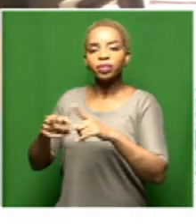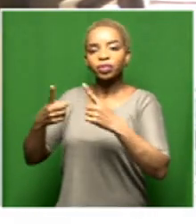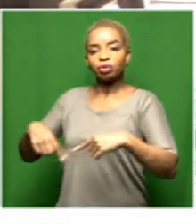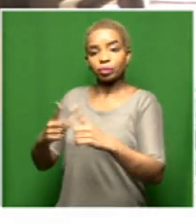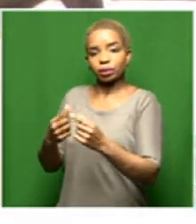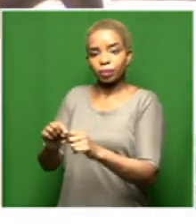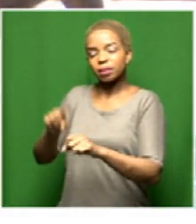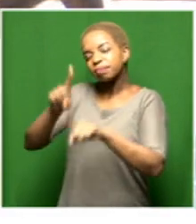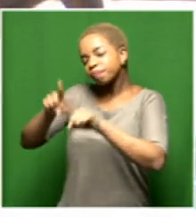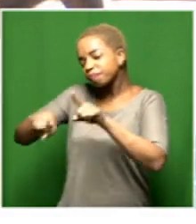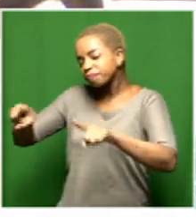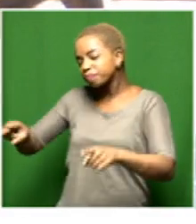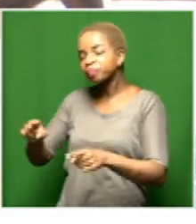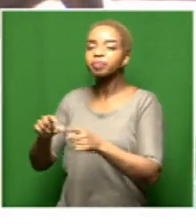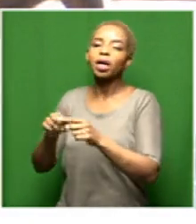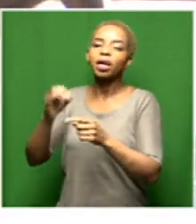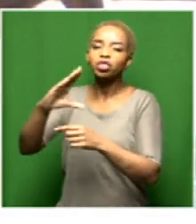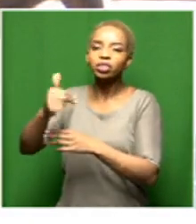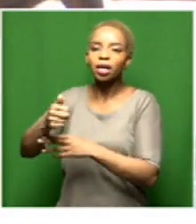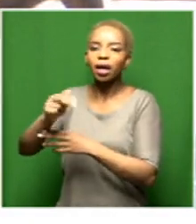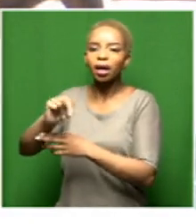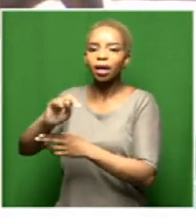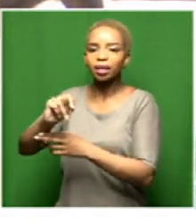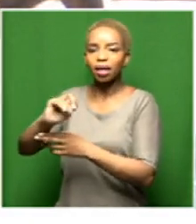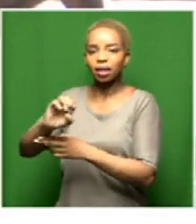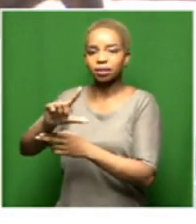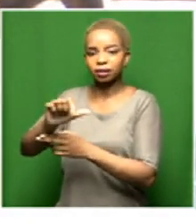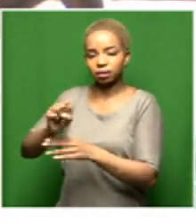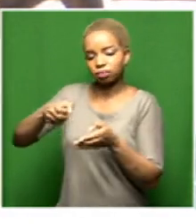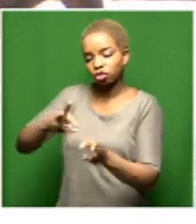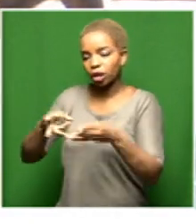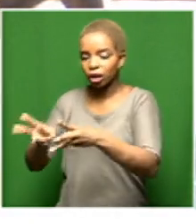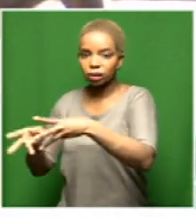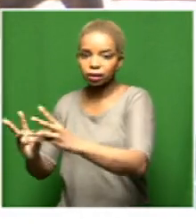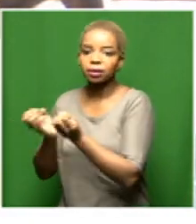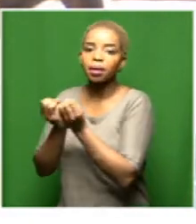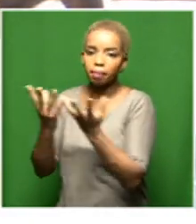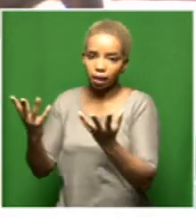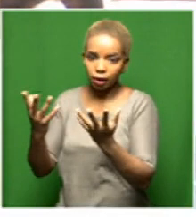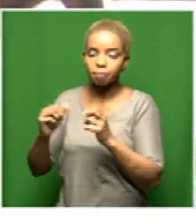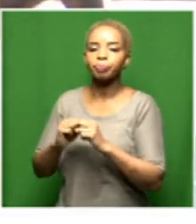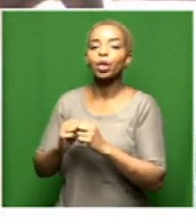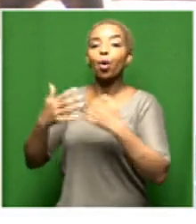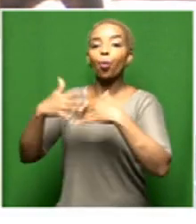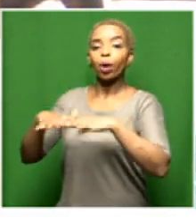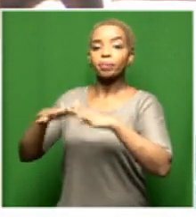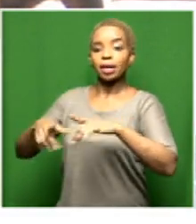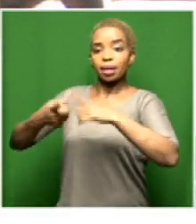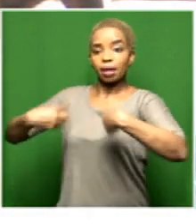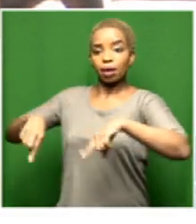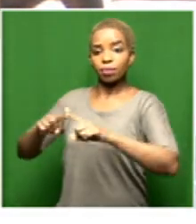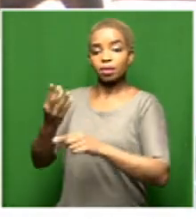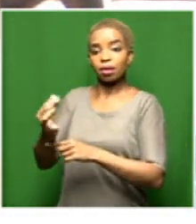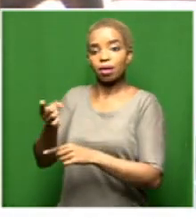So obviously our archival team is collecting stuff as we speak. But we've created a portal on our website. So our website is